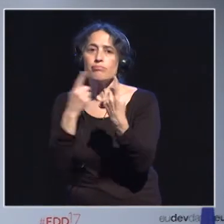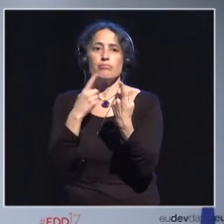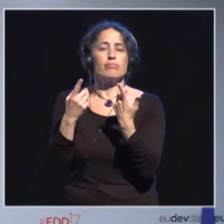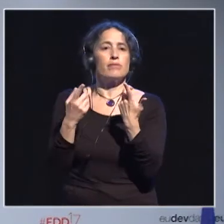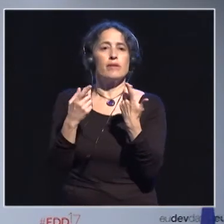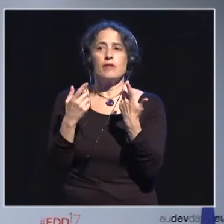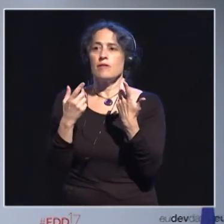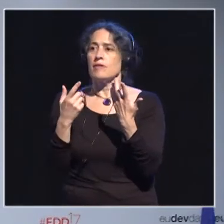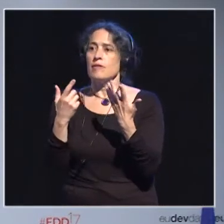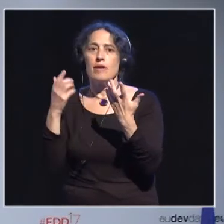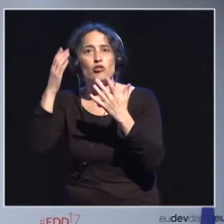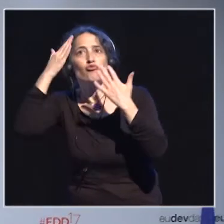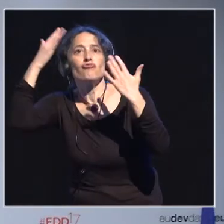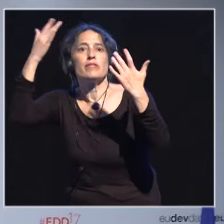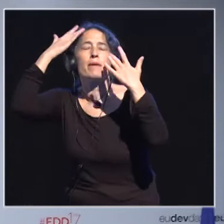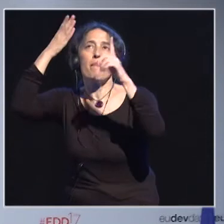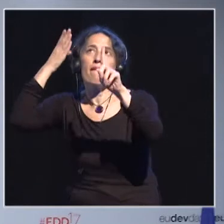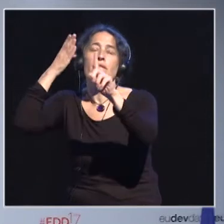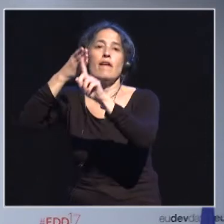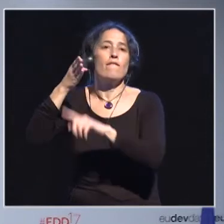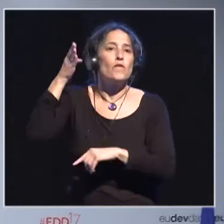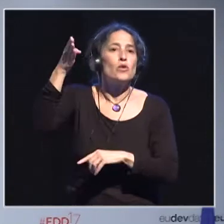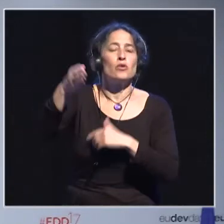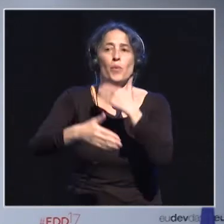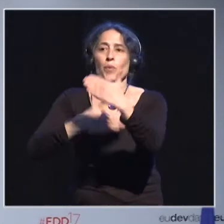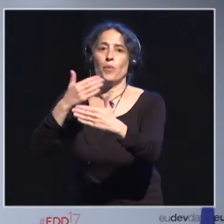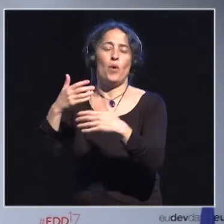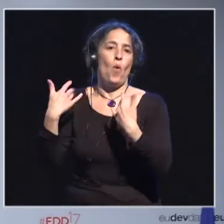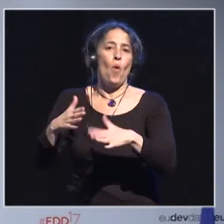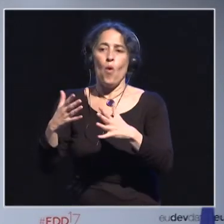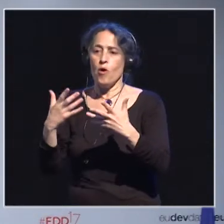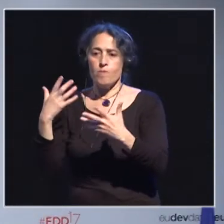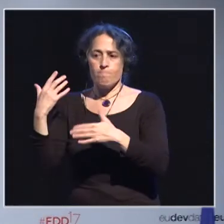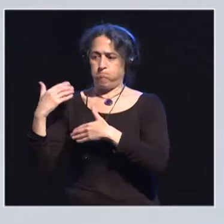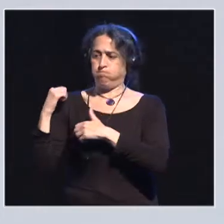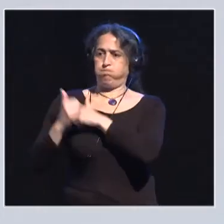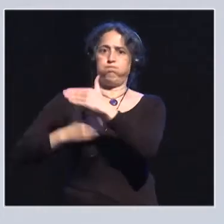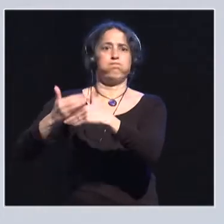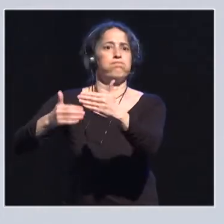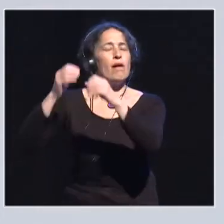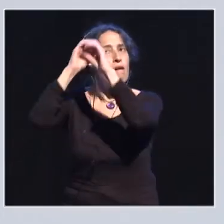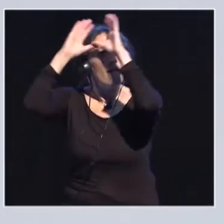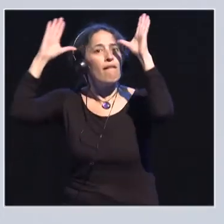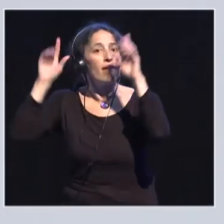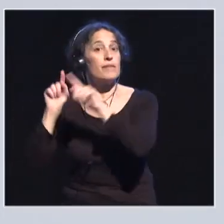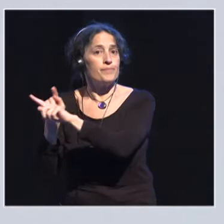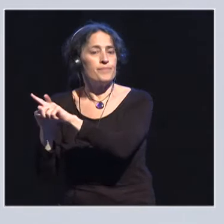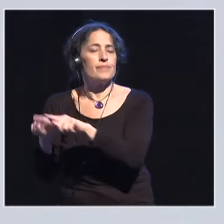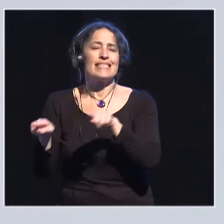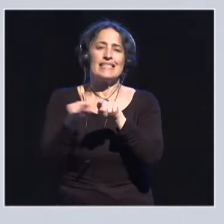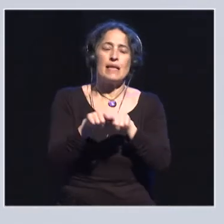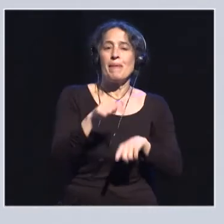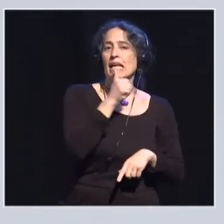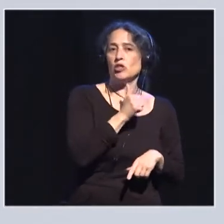kind of historical period. I'm coming from Estonia, and it was possible to jump